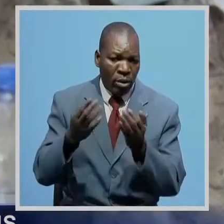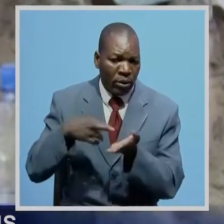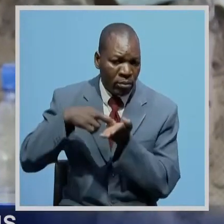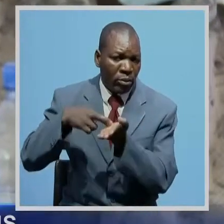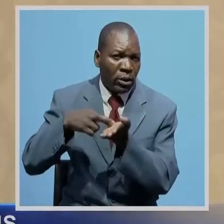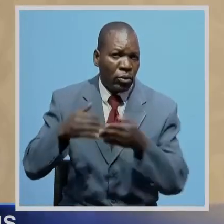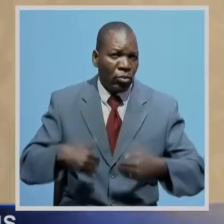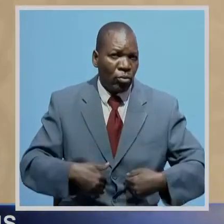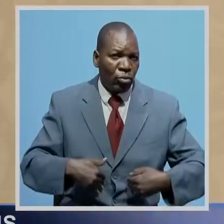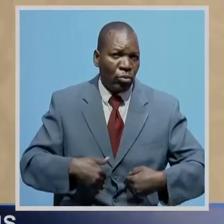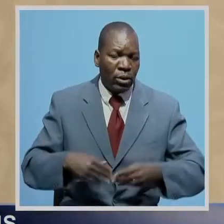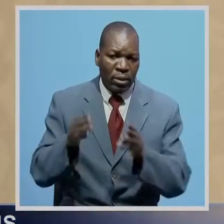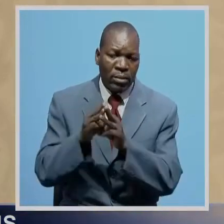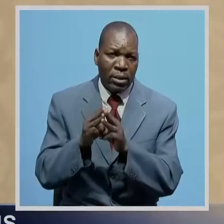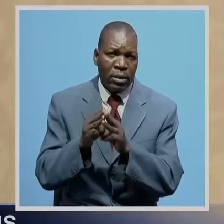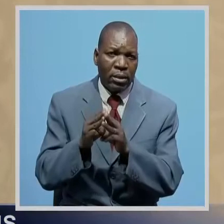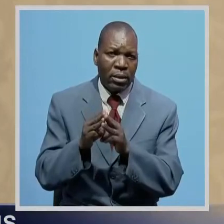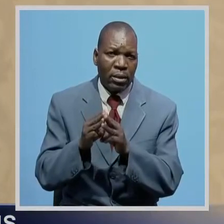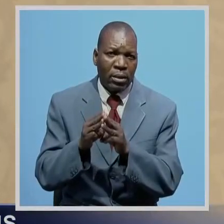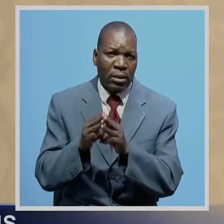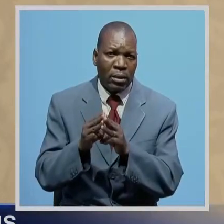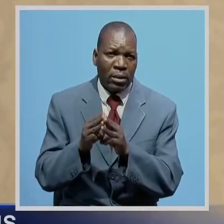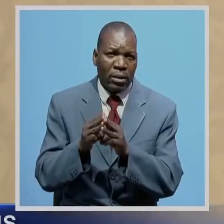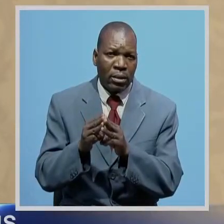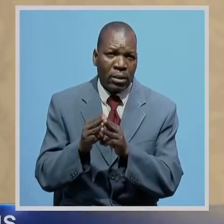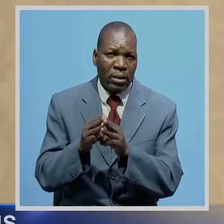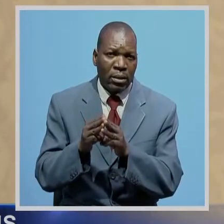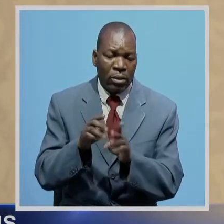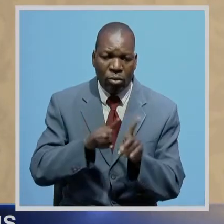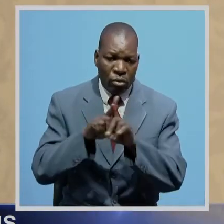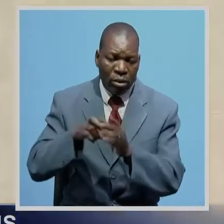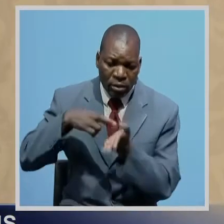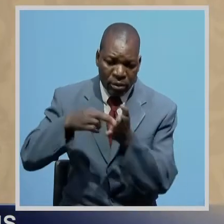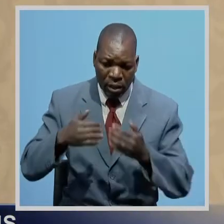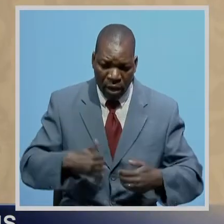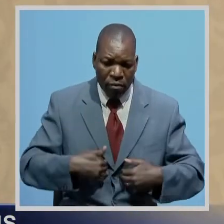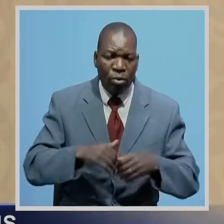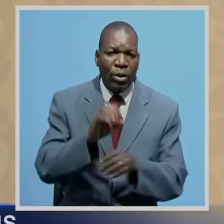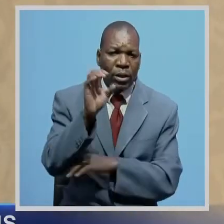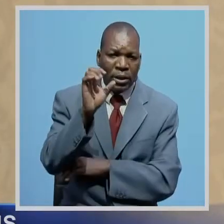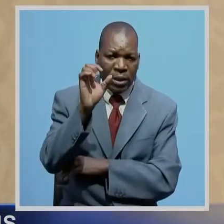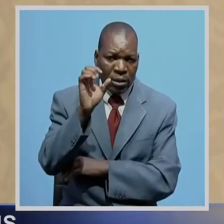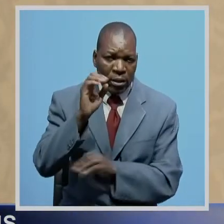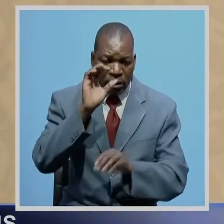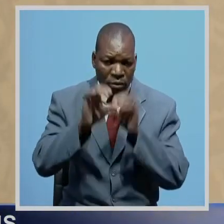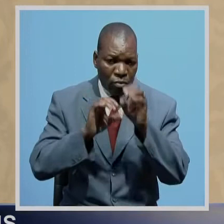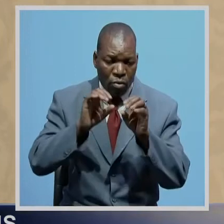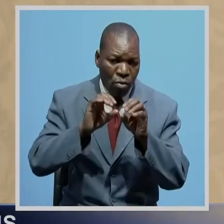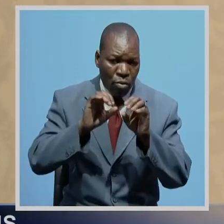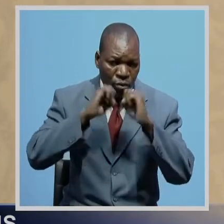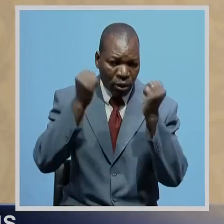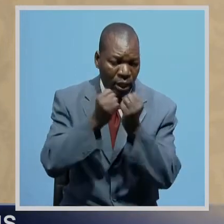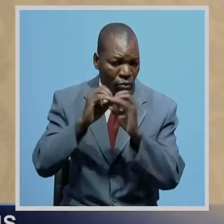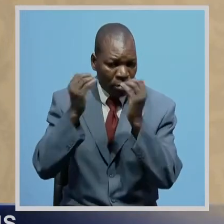youth in this meeting. We managed to have representation from civil society organizations, the church